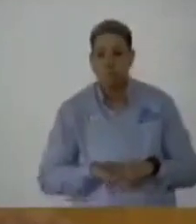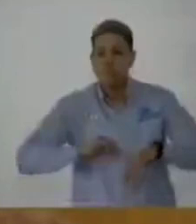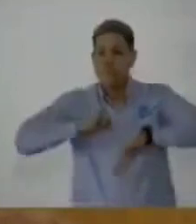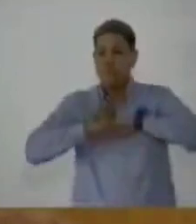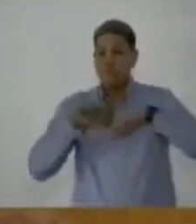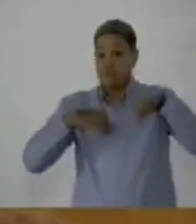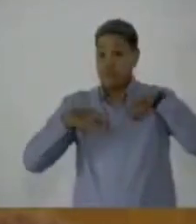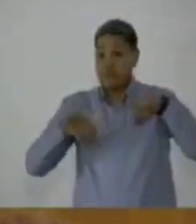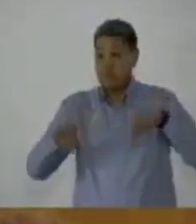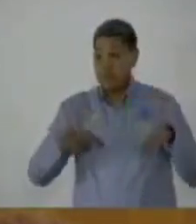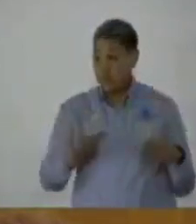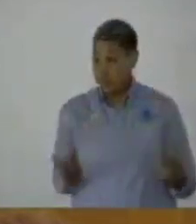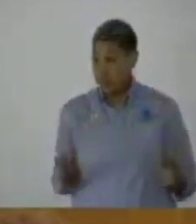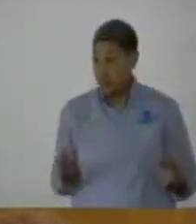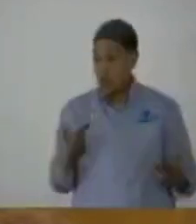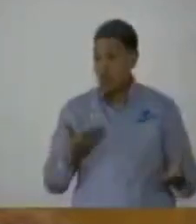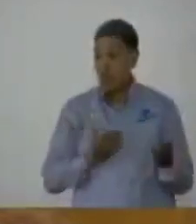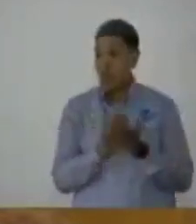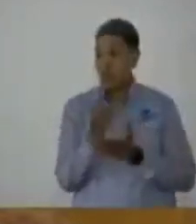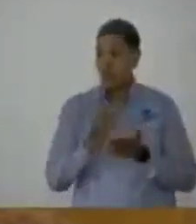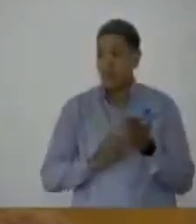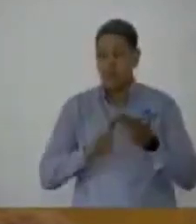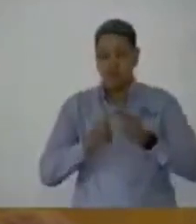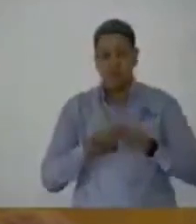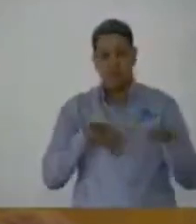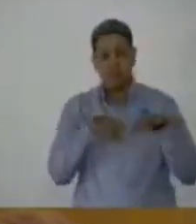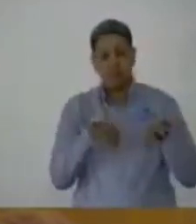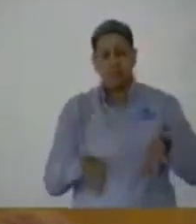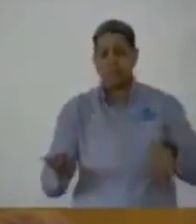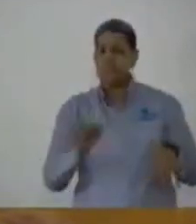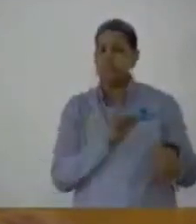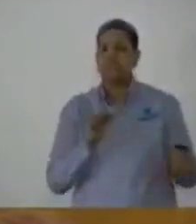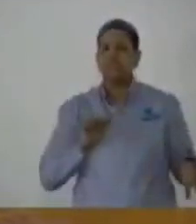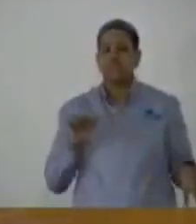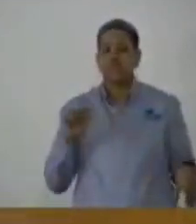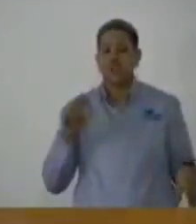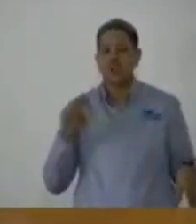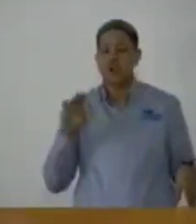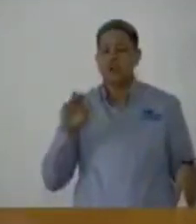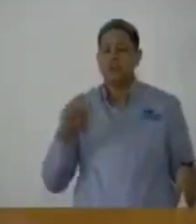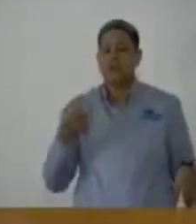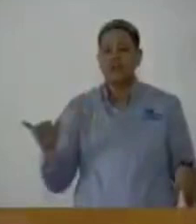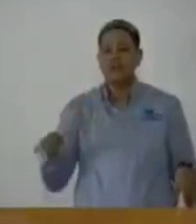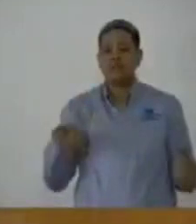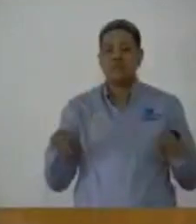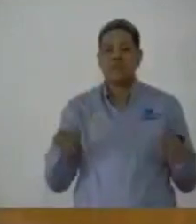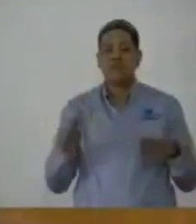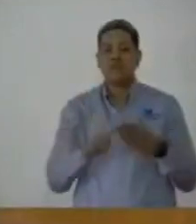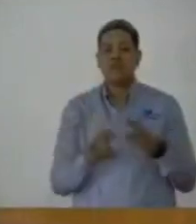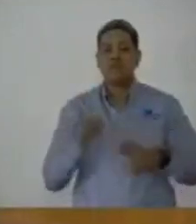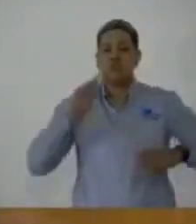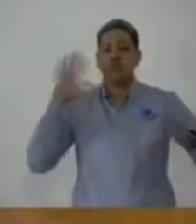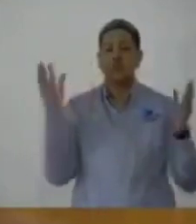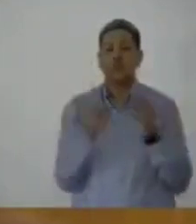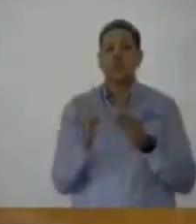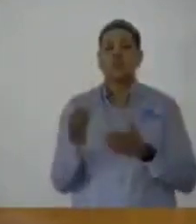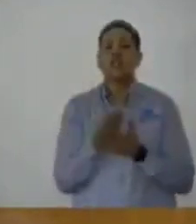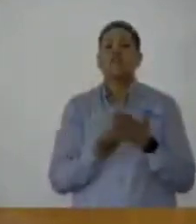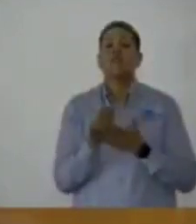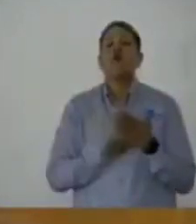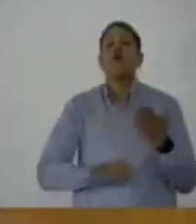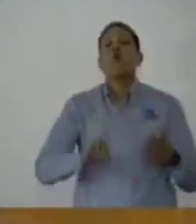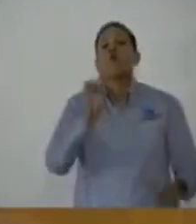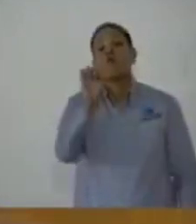platform, I will then go through some of the numbers, as did Senator Arbin Hill go through some of the numbers. So the total budget